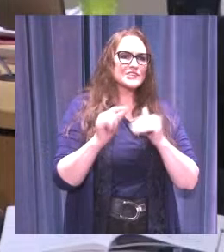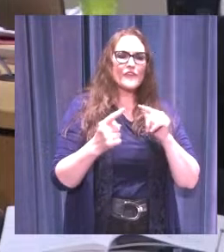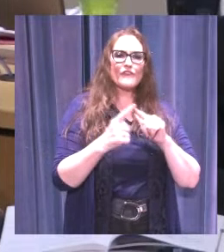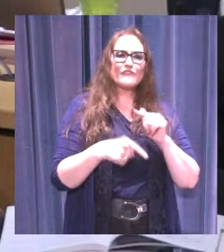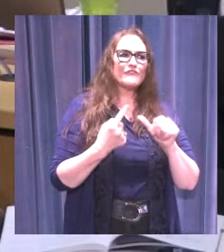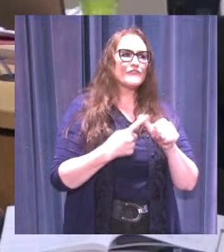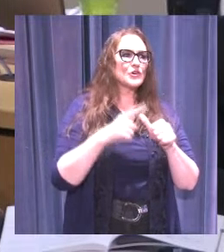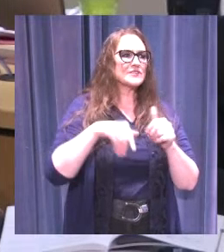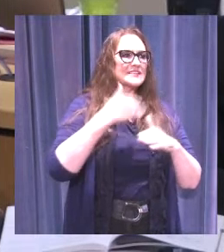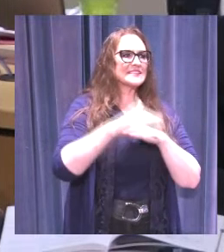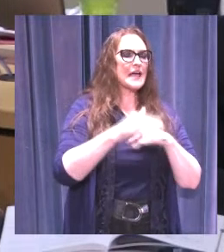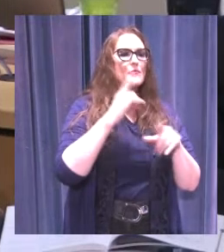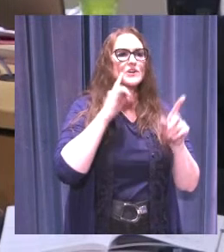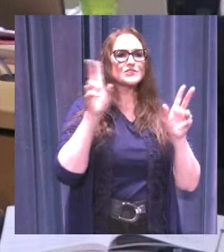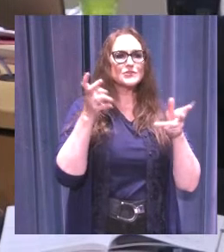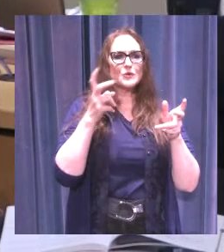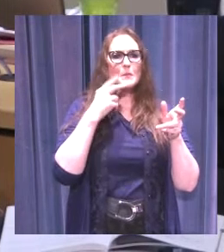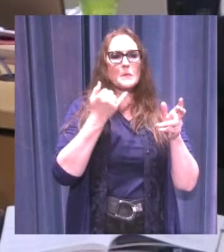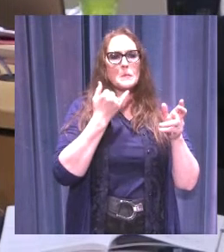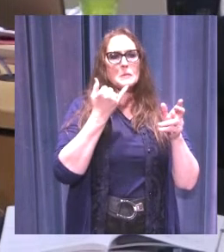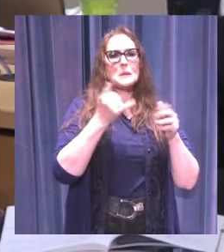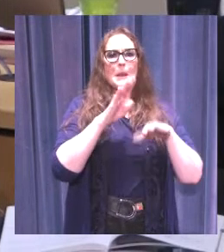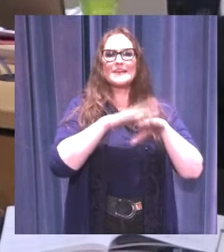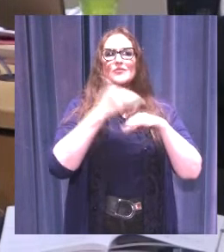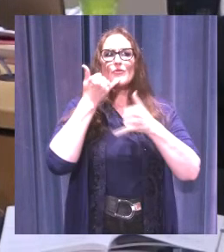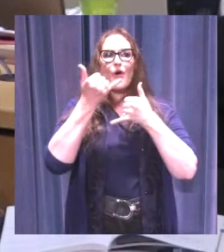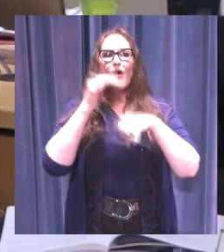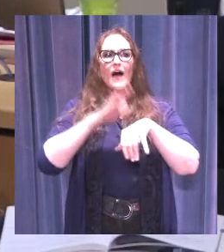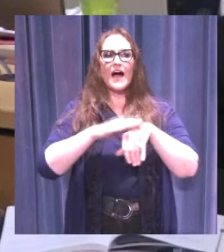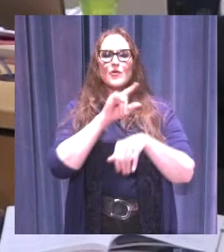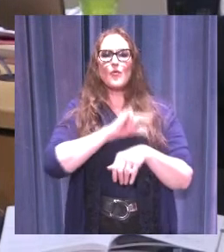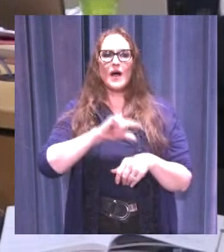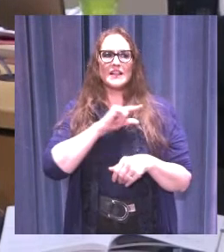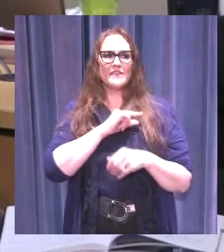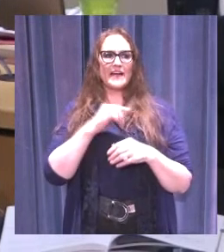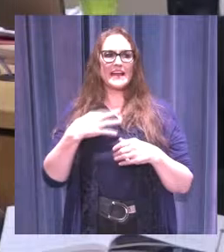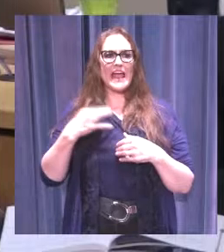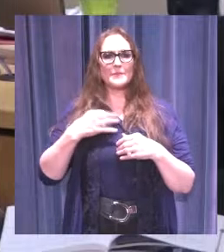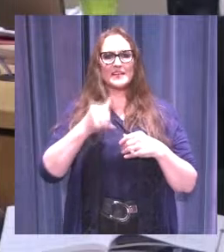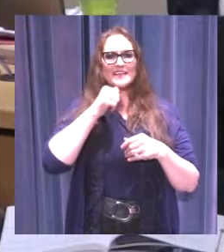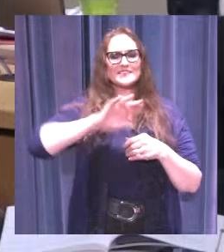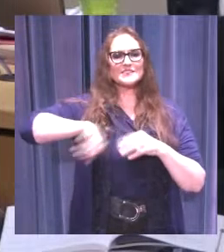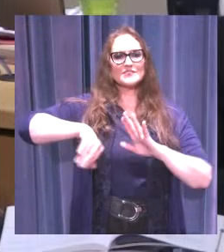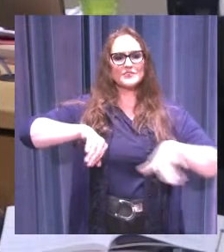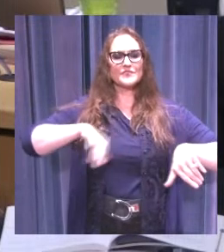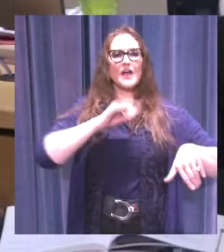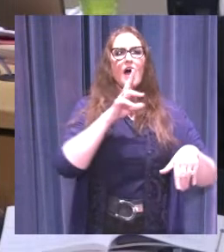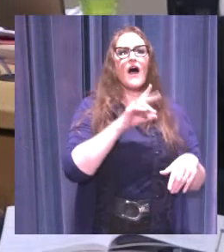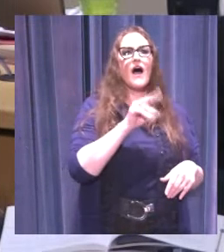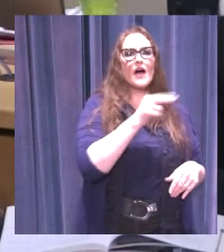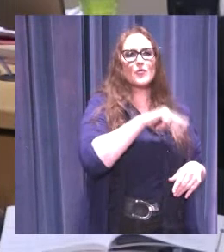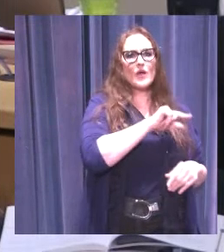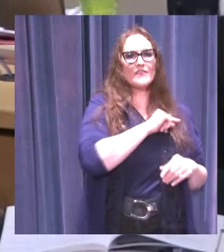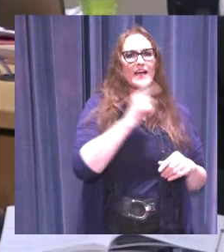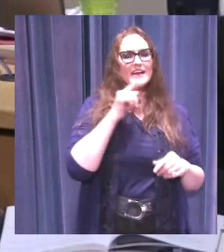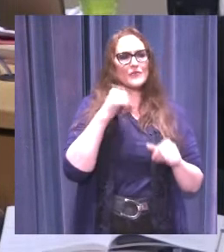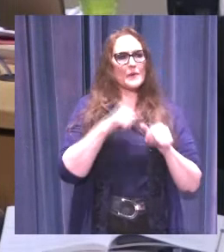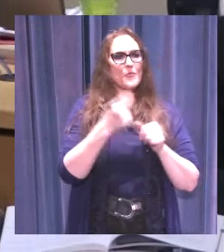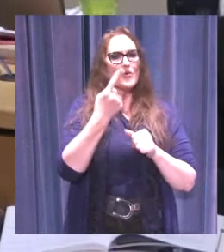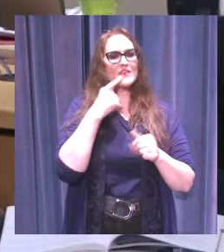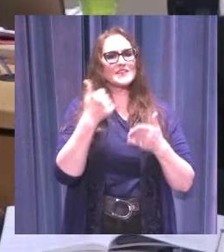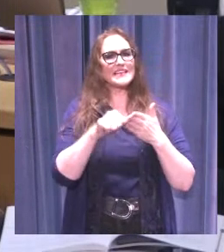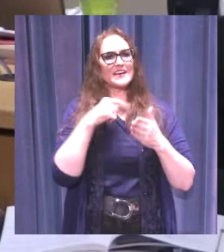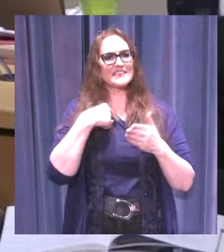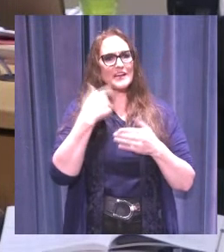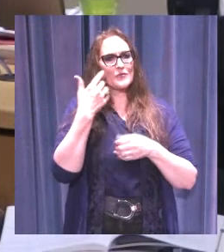was to call unqualified applicants from well-qualified ones. I can recite the opening lines of one of the letters by